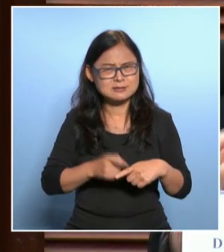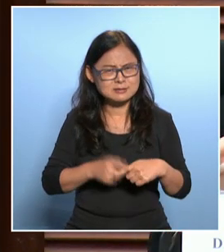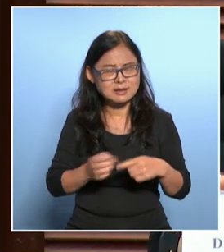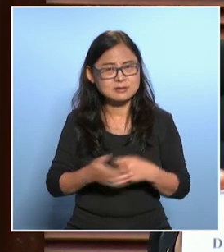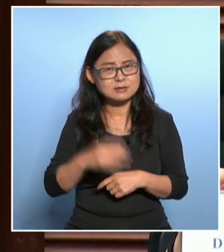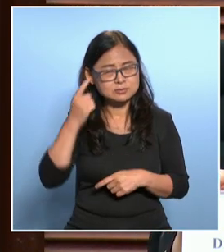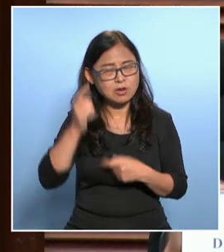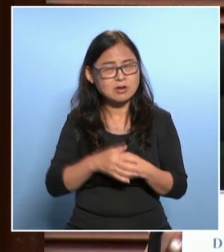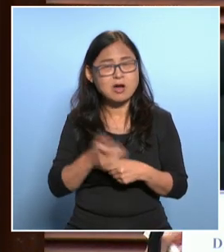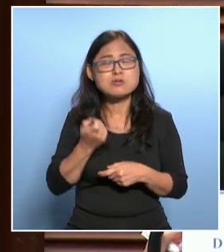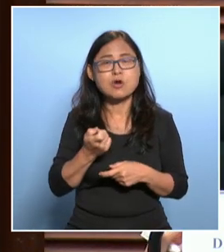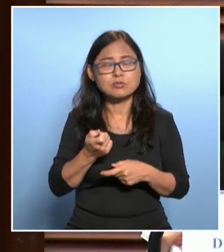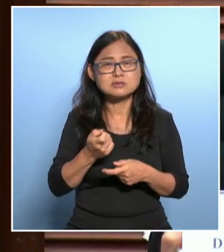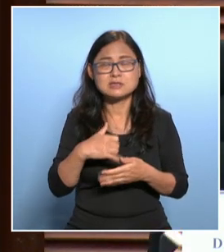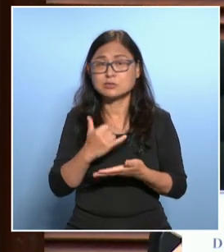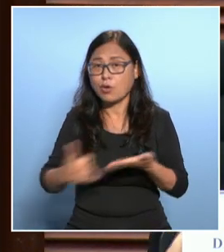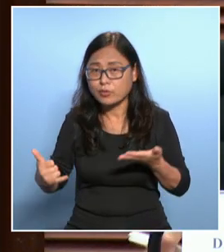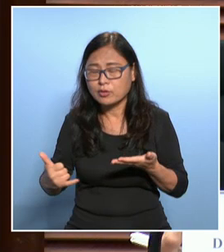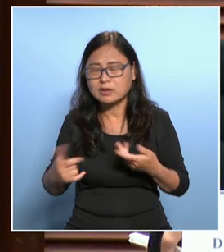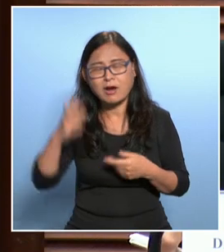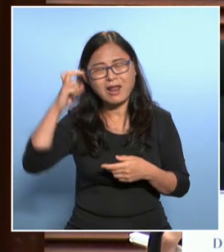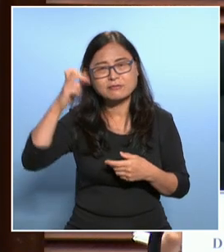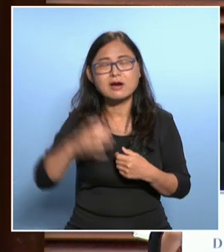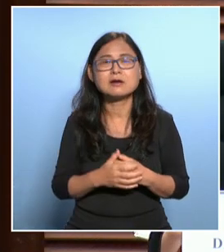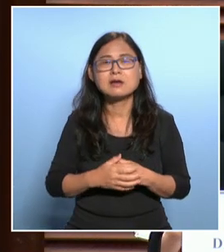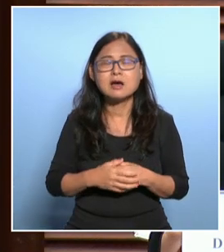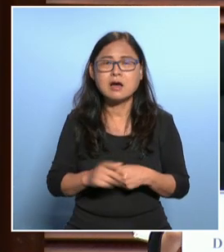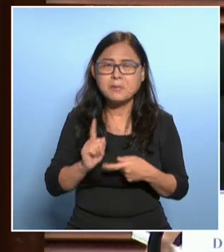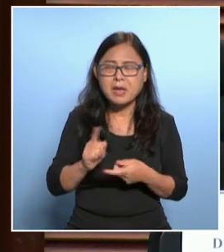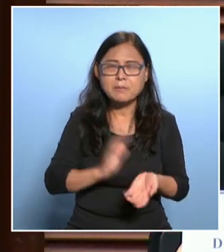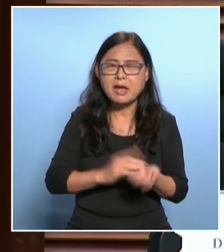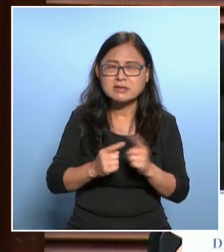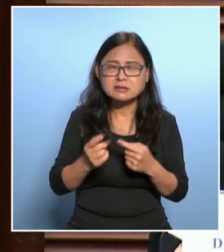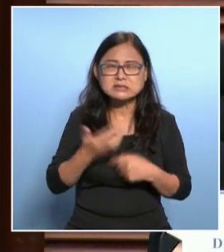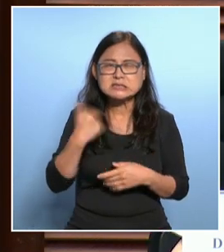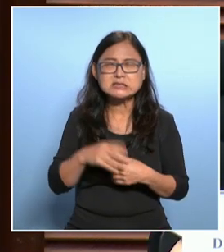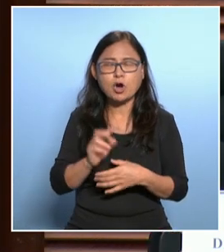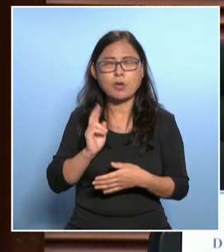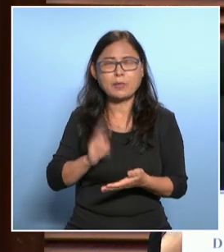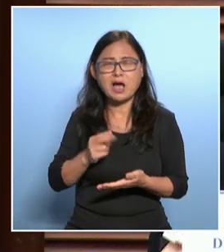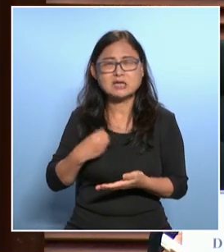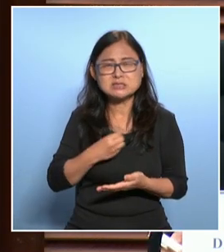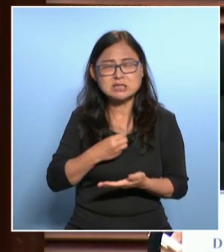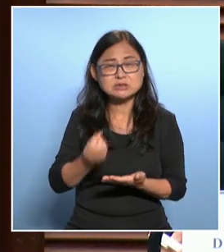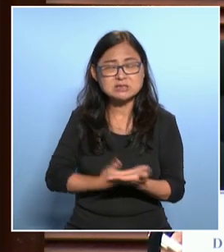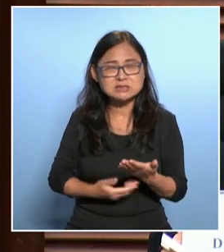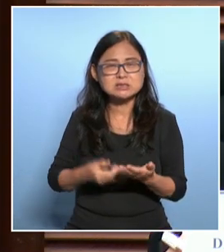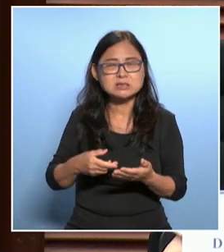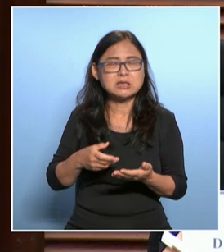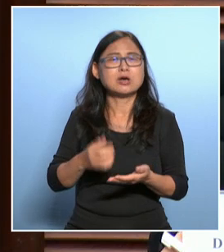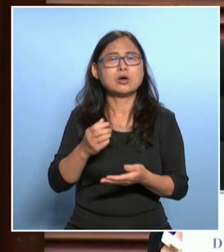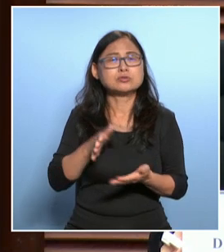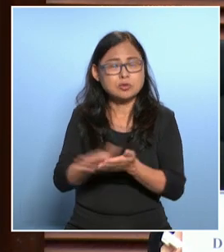We are considering the benefits and its drawbacks. We want to stick to the principle of